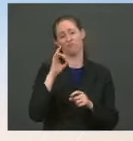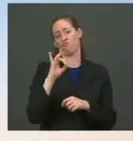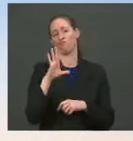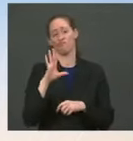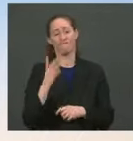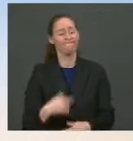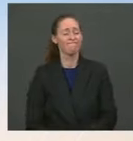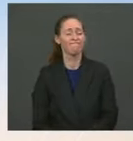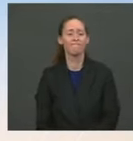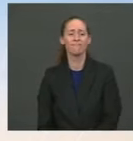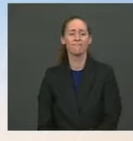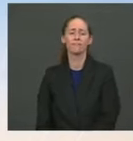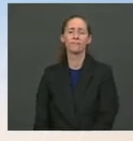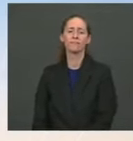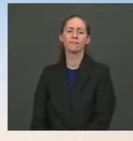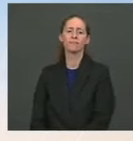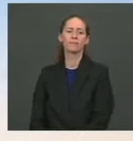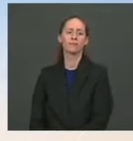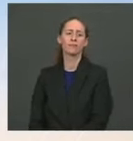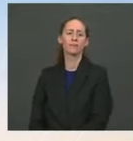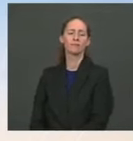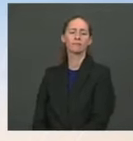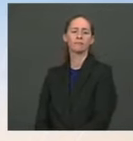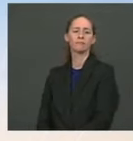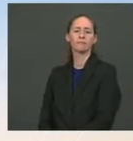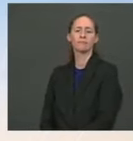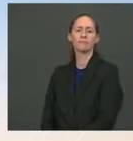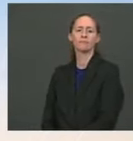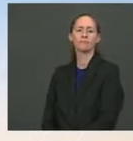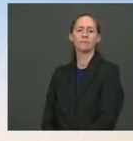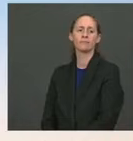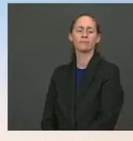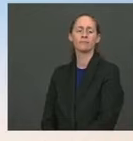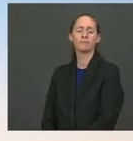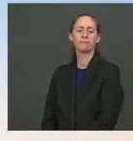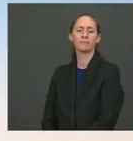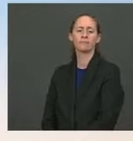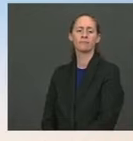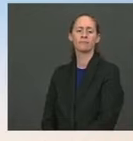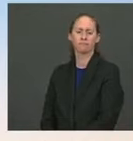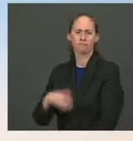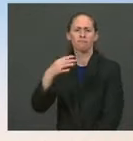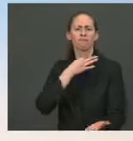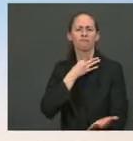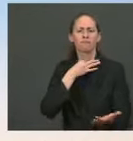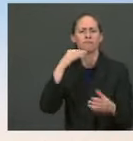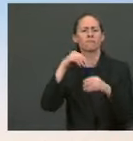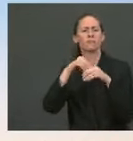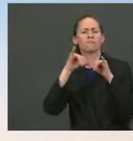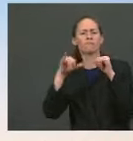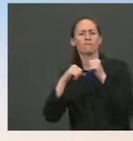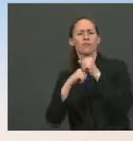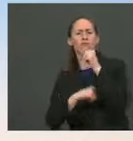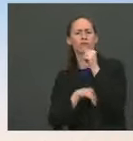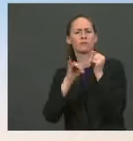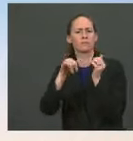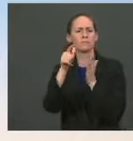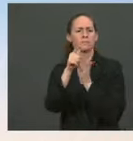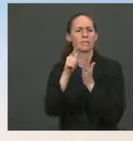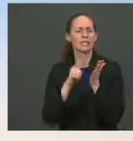Thanks, Karine. Question on another topic, but first on infrastructure. Obviously, the administration has had months